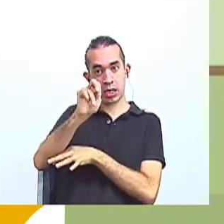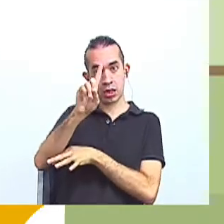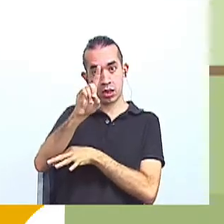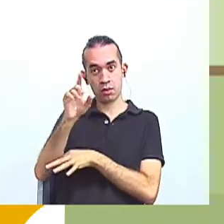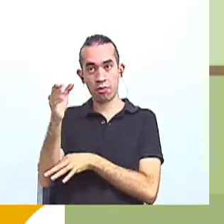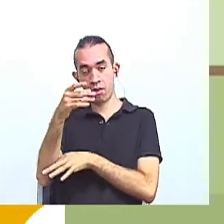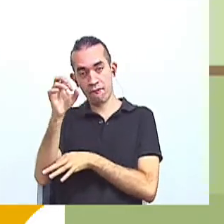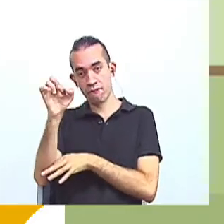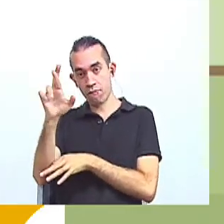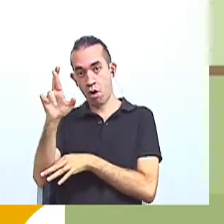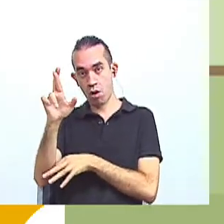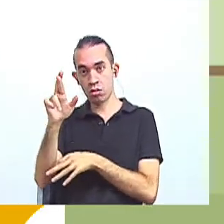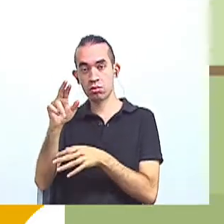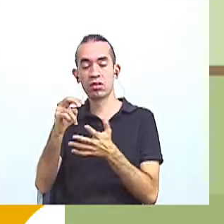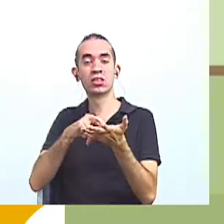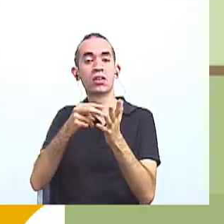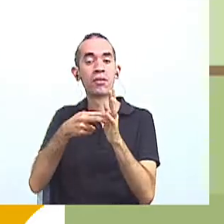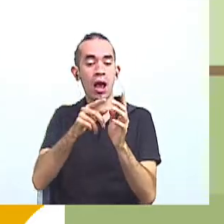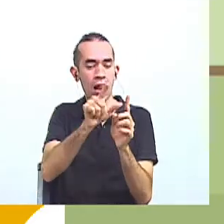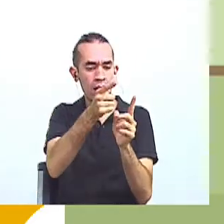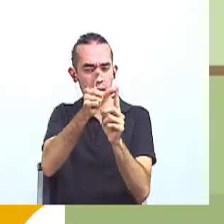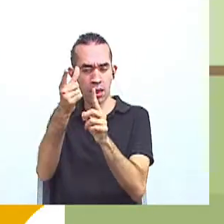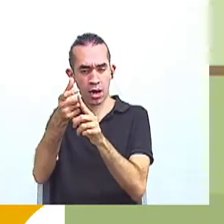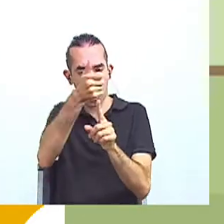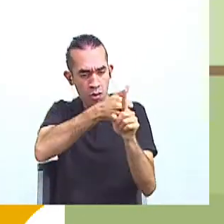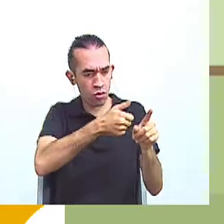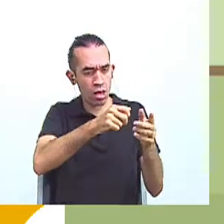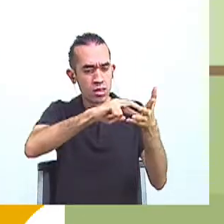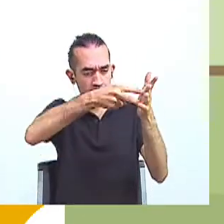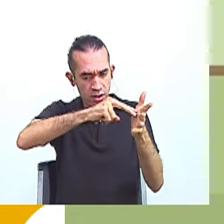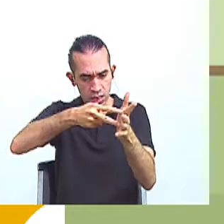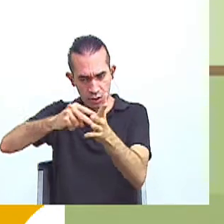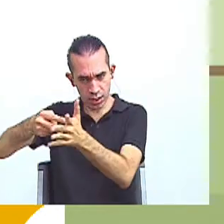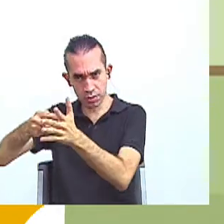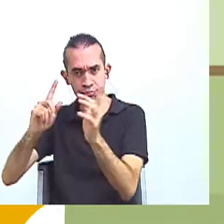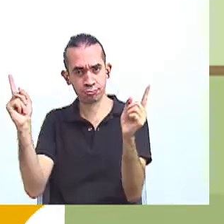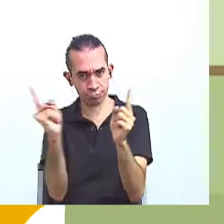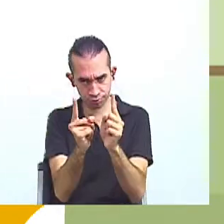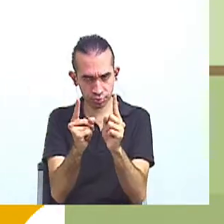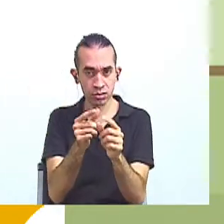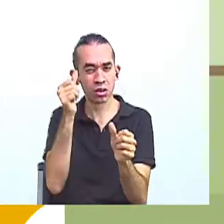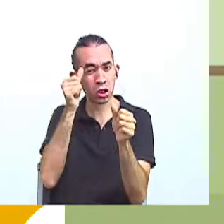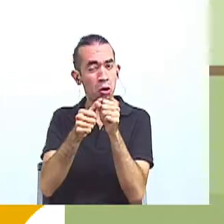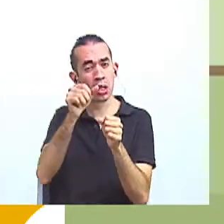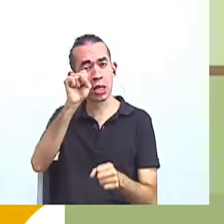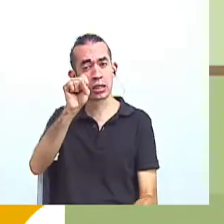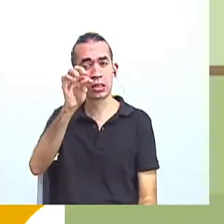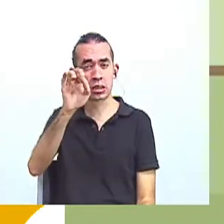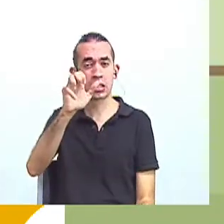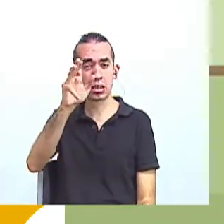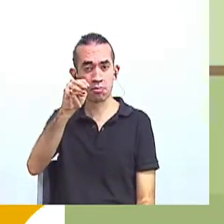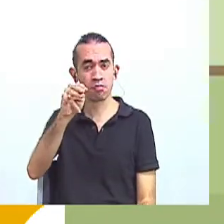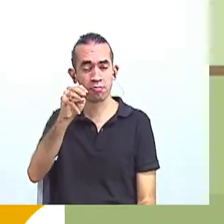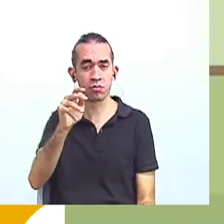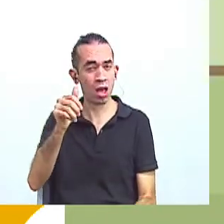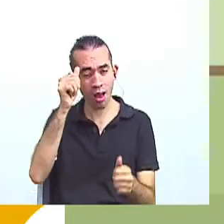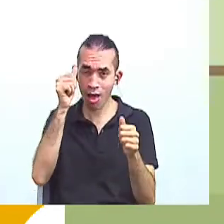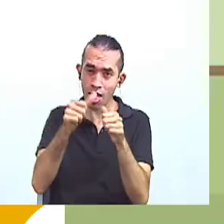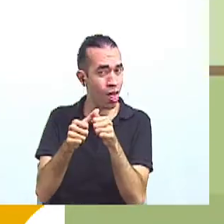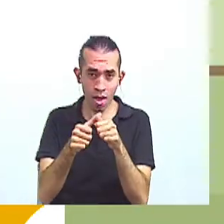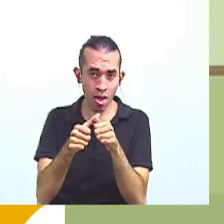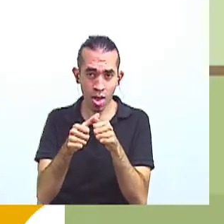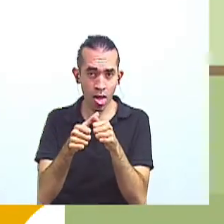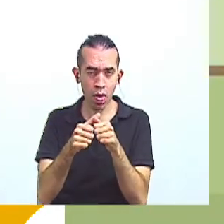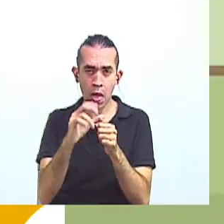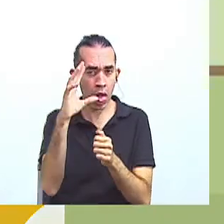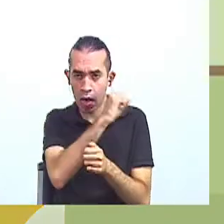and each of the letters represents something different. Do you remember what is the meaning of STEAM? In case you don't remember or you missed that